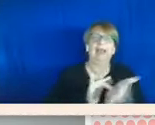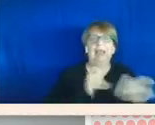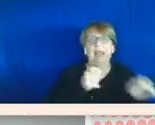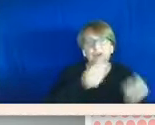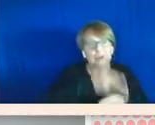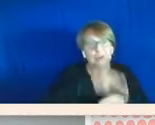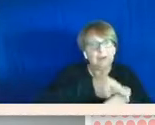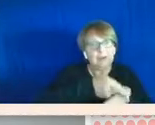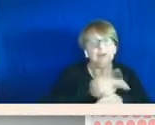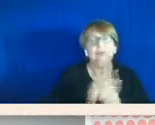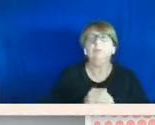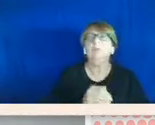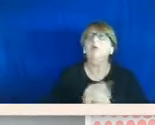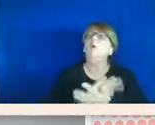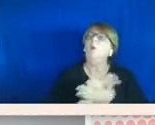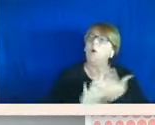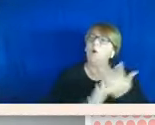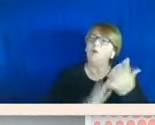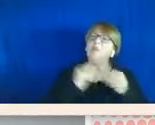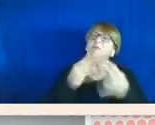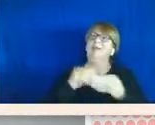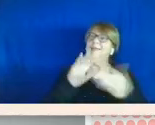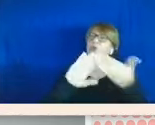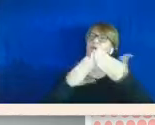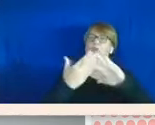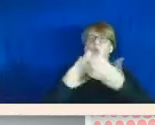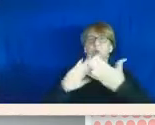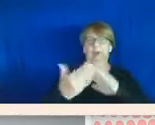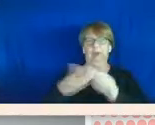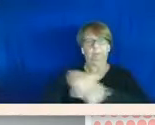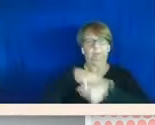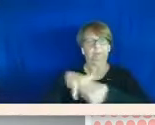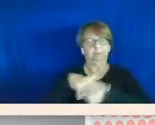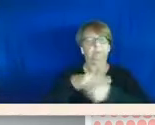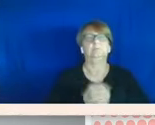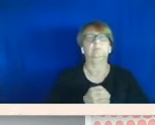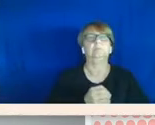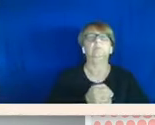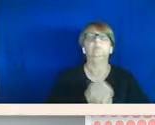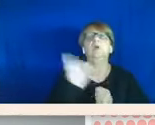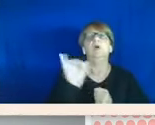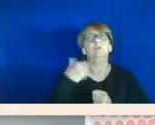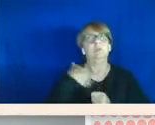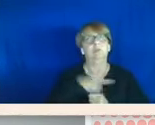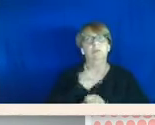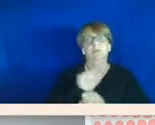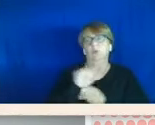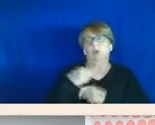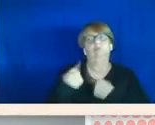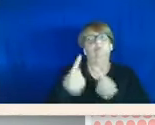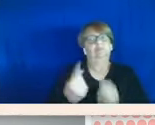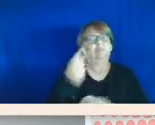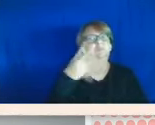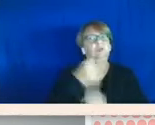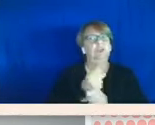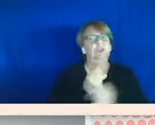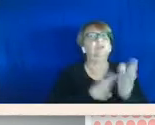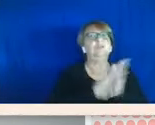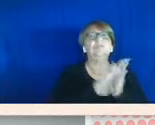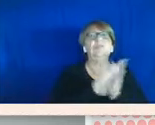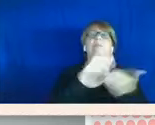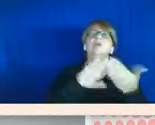provided within a community setting. We also have been working very hard for the last few years on developing community support and